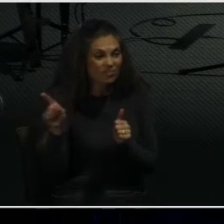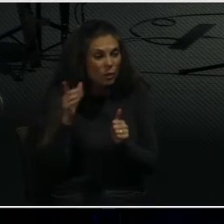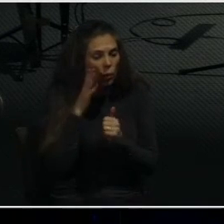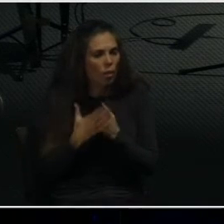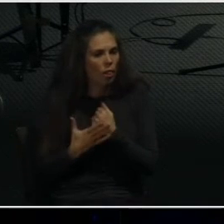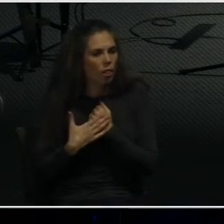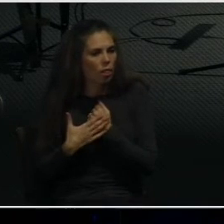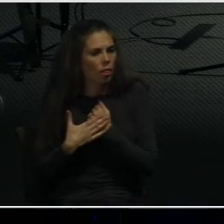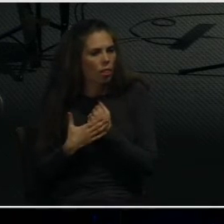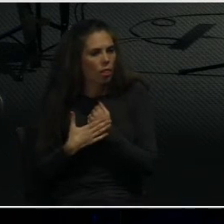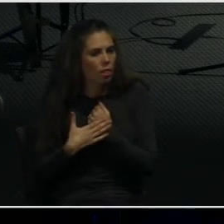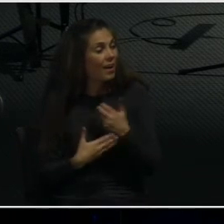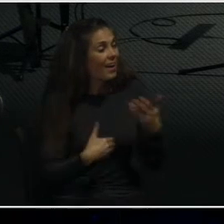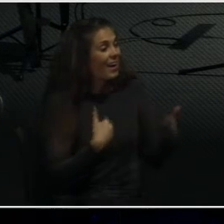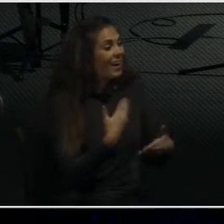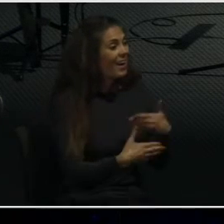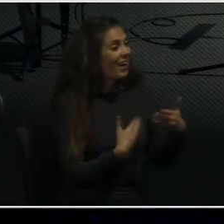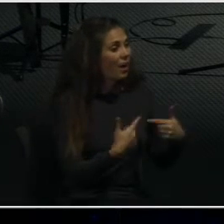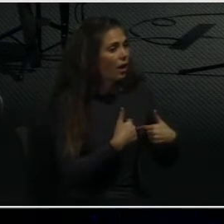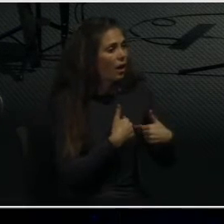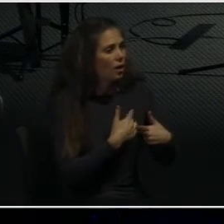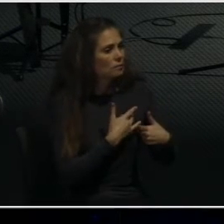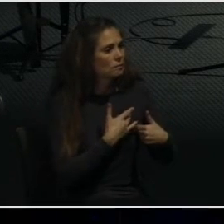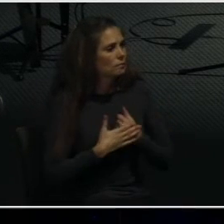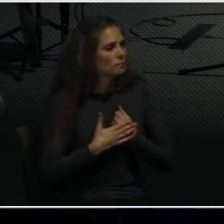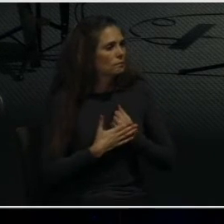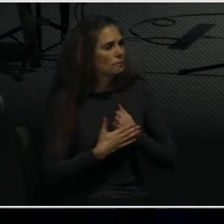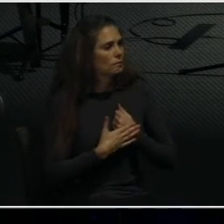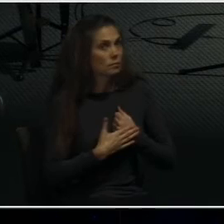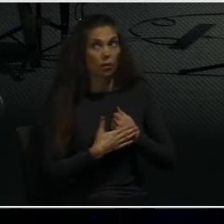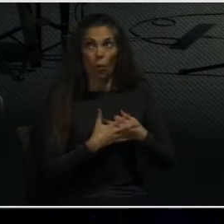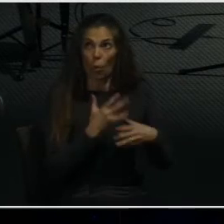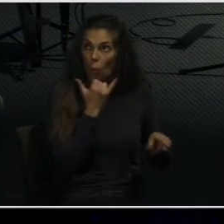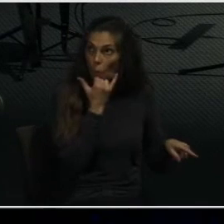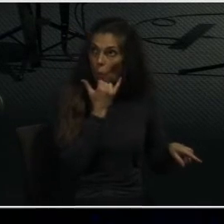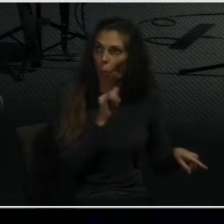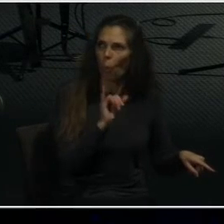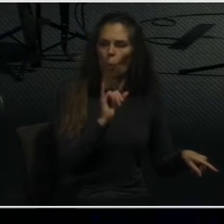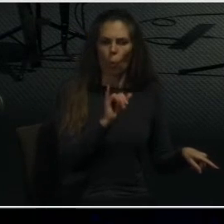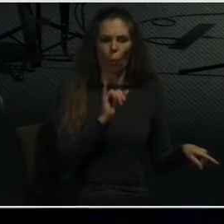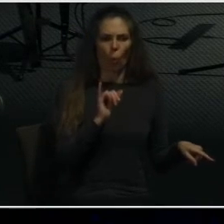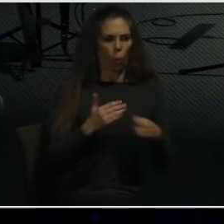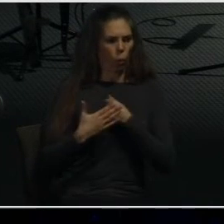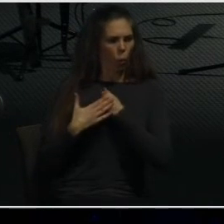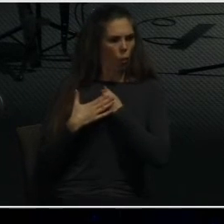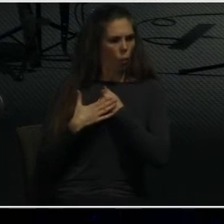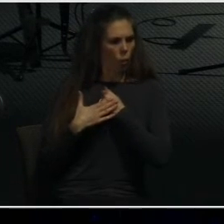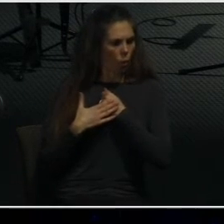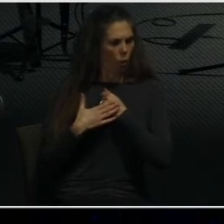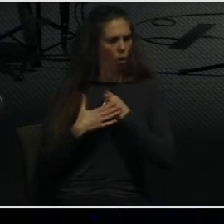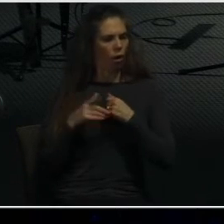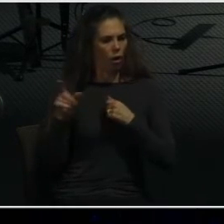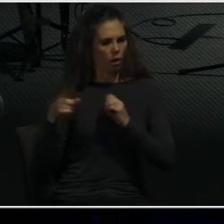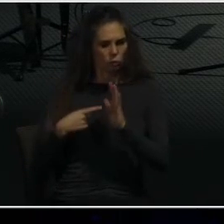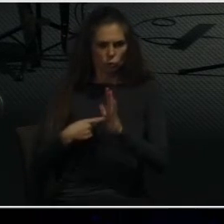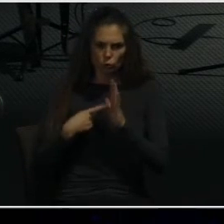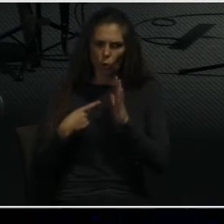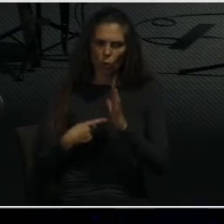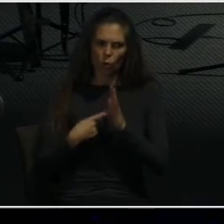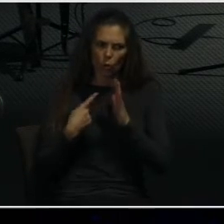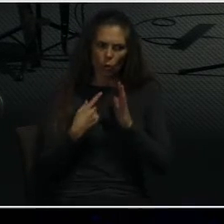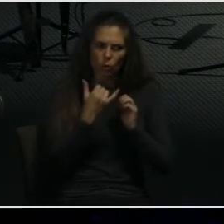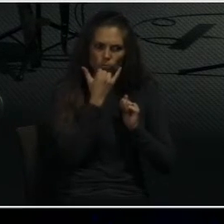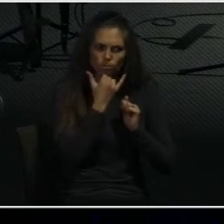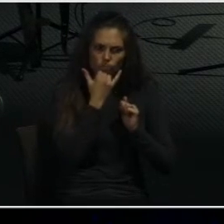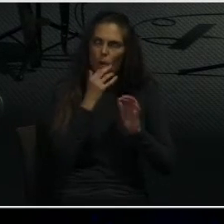sin destroys you. And sin hurts you, and sin hurts others. And then he exposes that and empowers us to